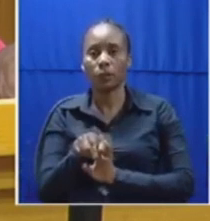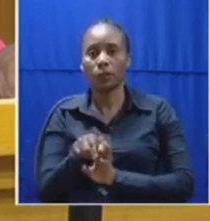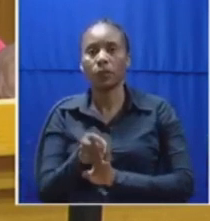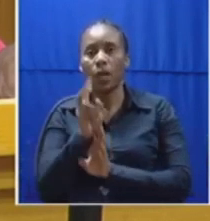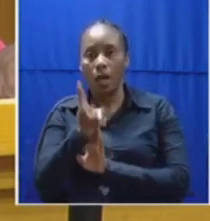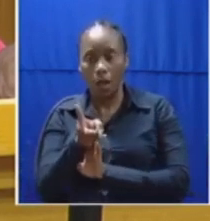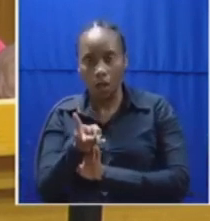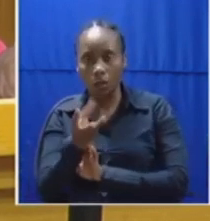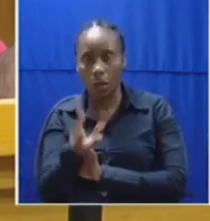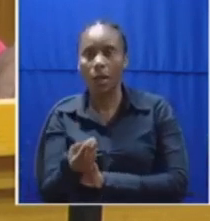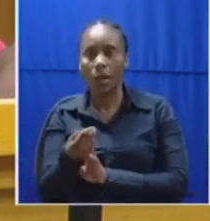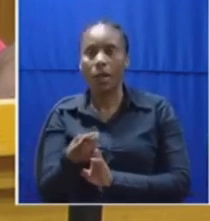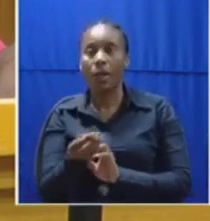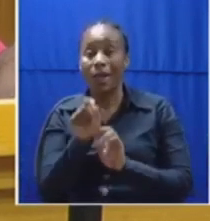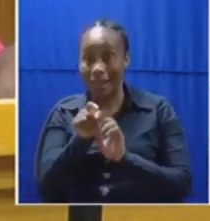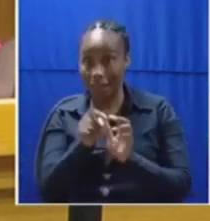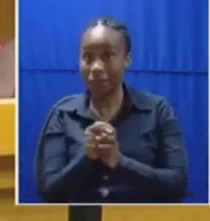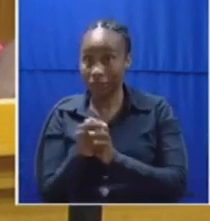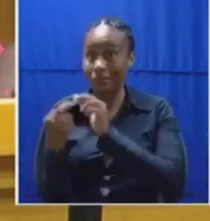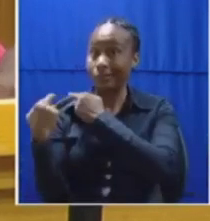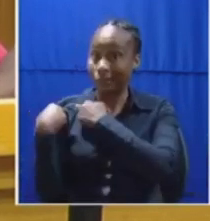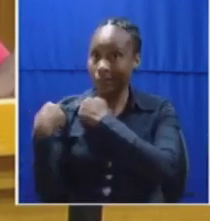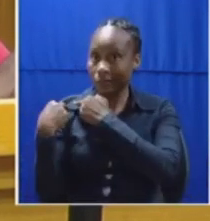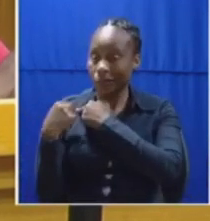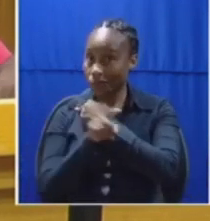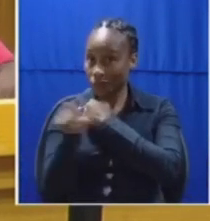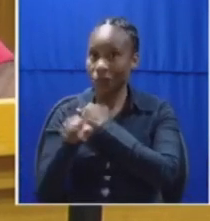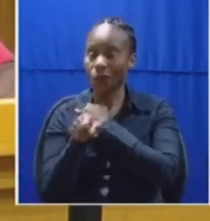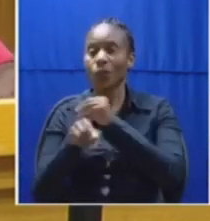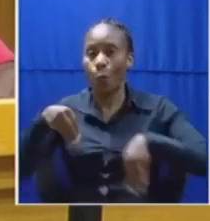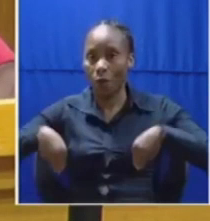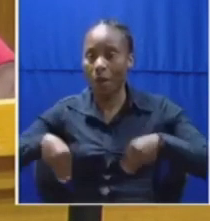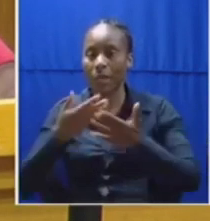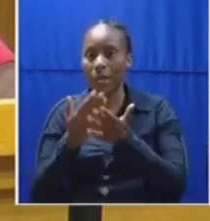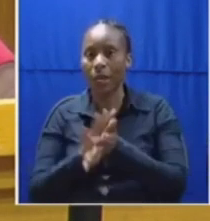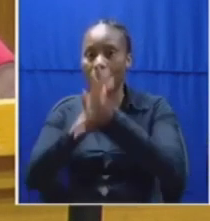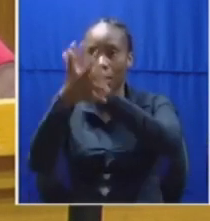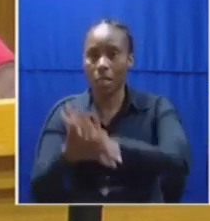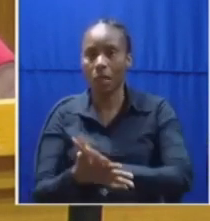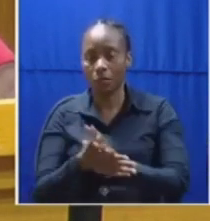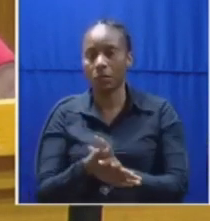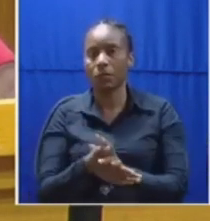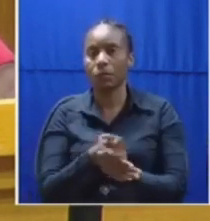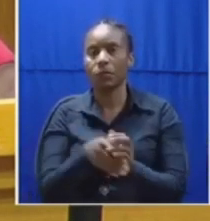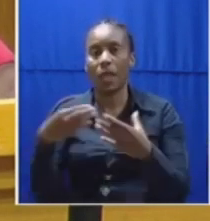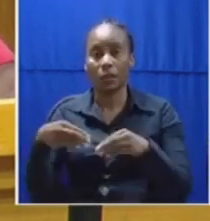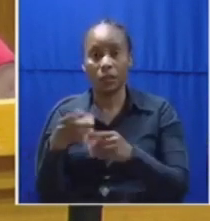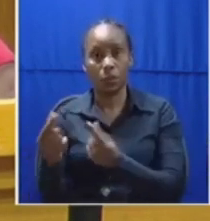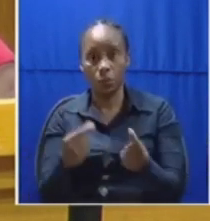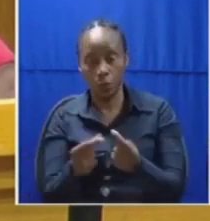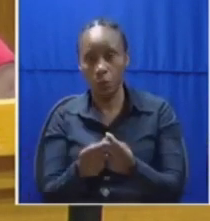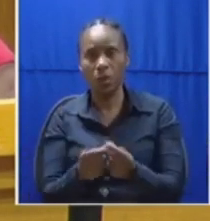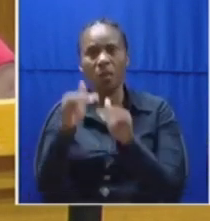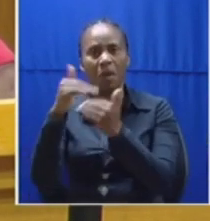and to have the measures against those who engage in corrupt and destructive activities. Instead of limiting itself to